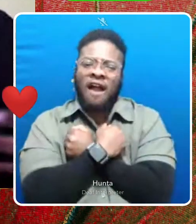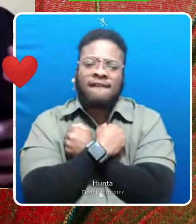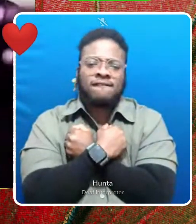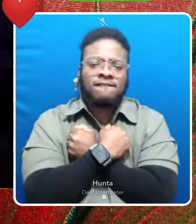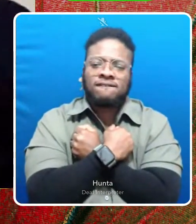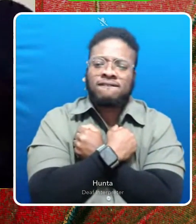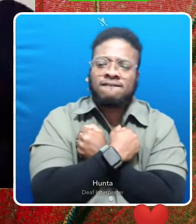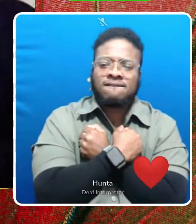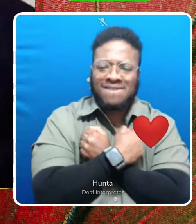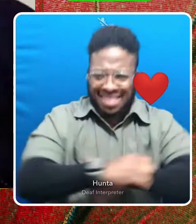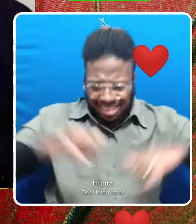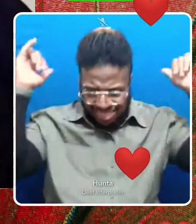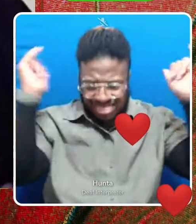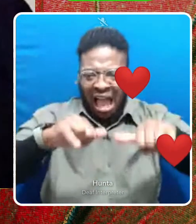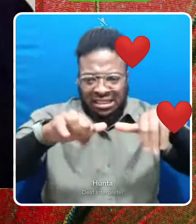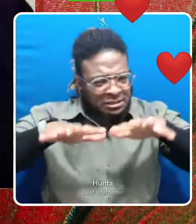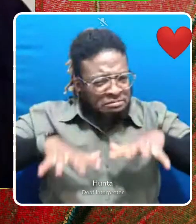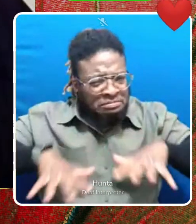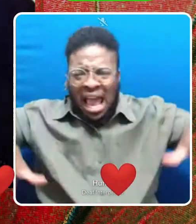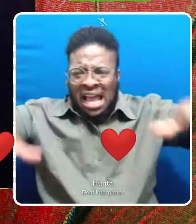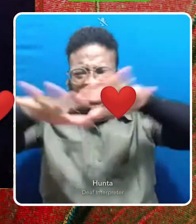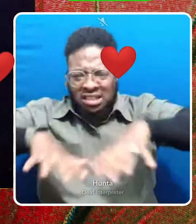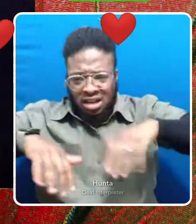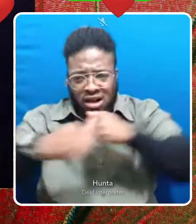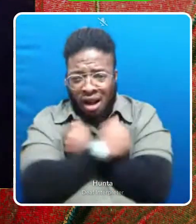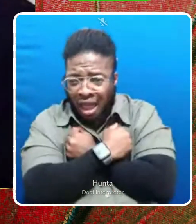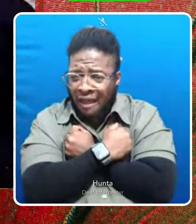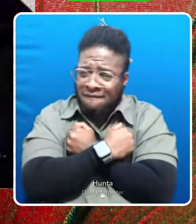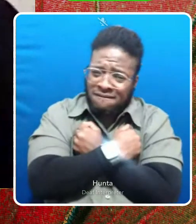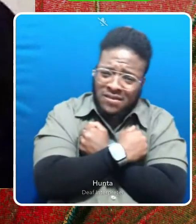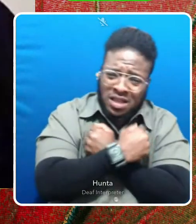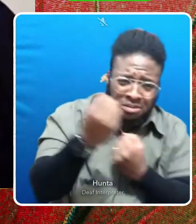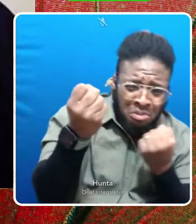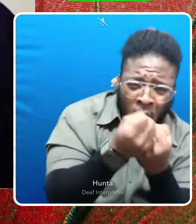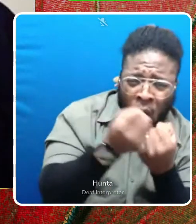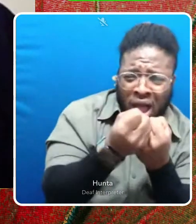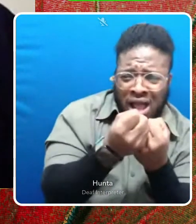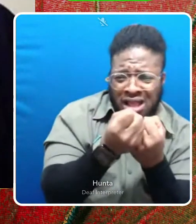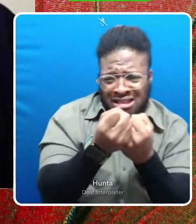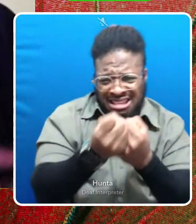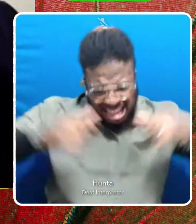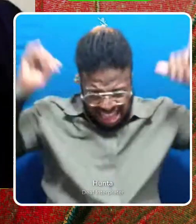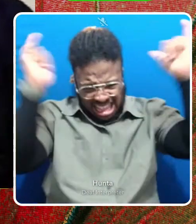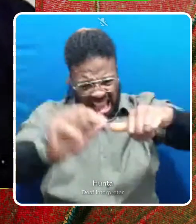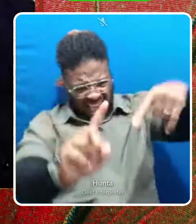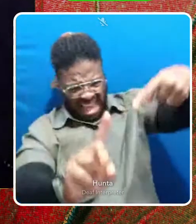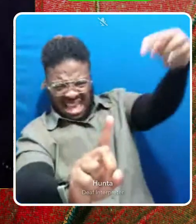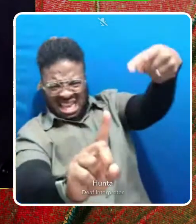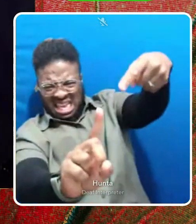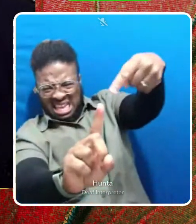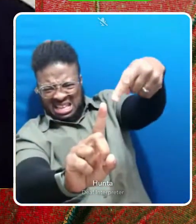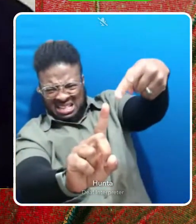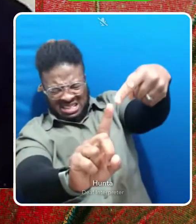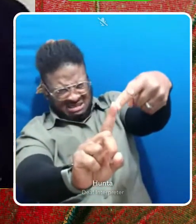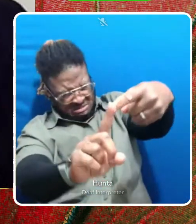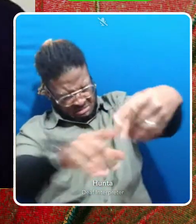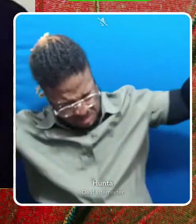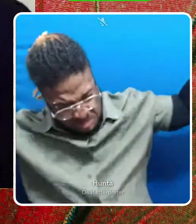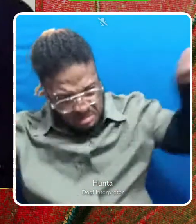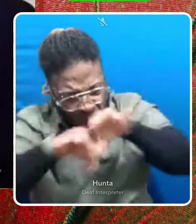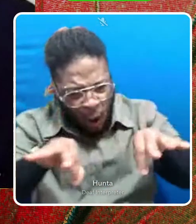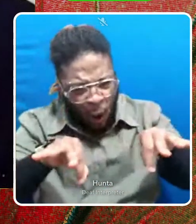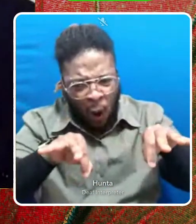the love, the support, and that's what we love to see. That's what it's all about. Always remember, it's about the poem, it's never about the